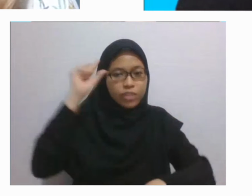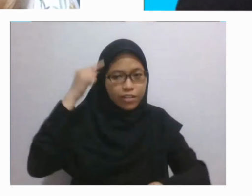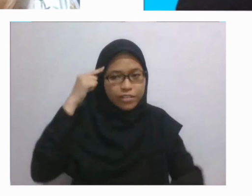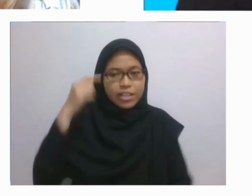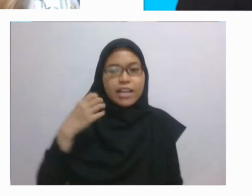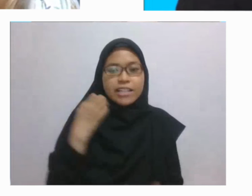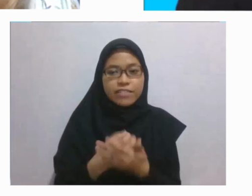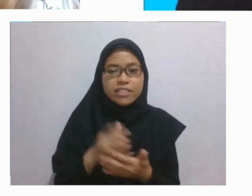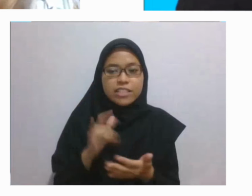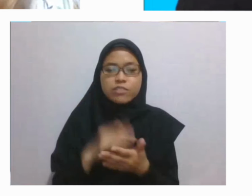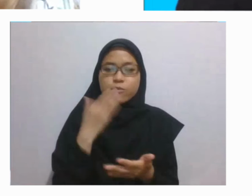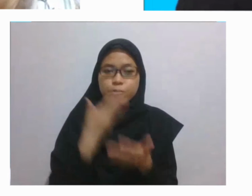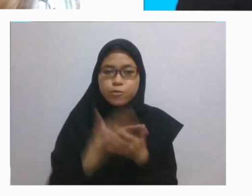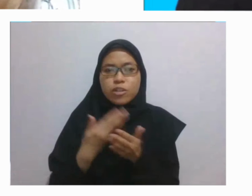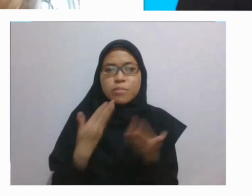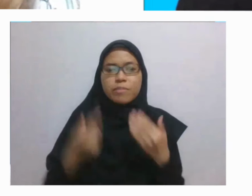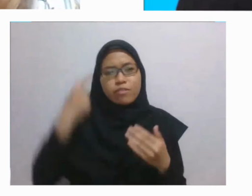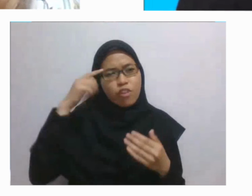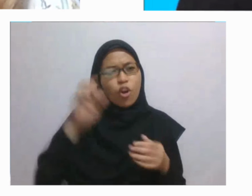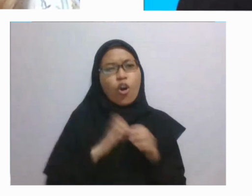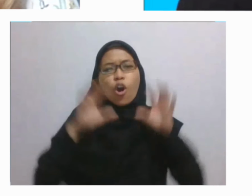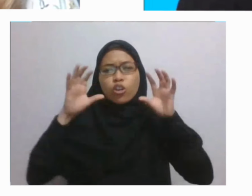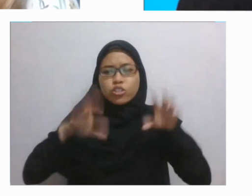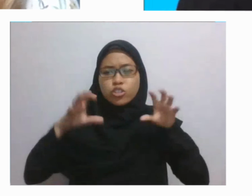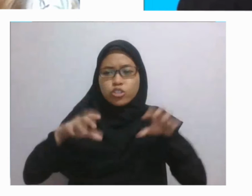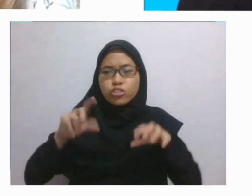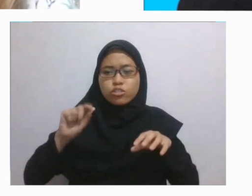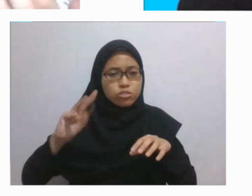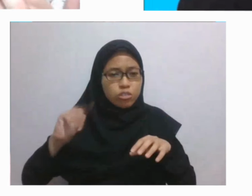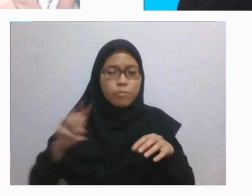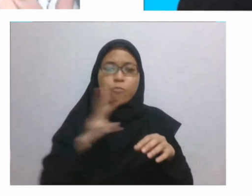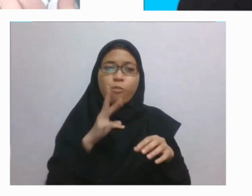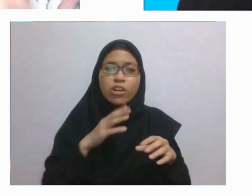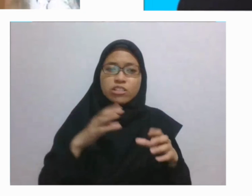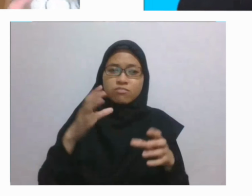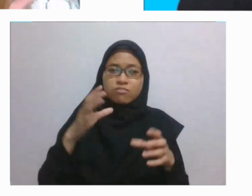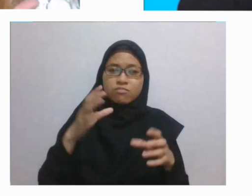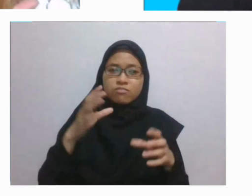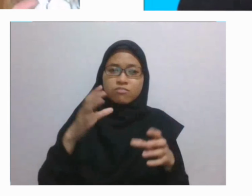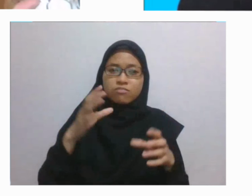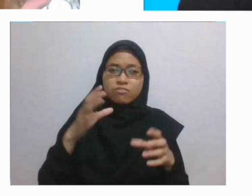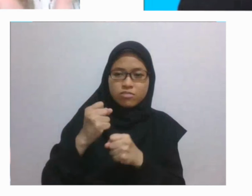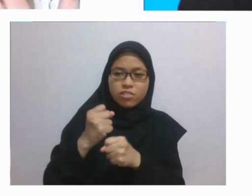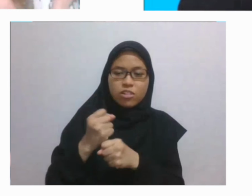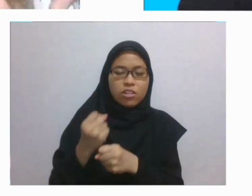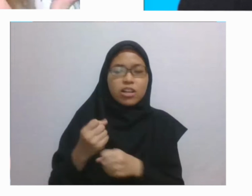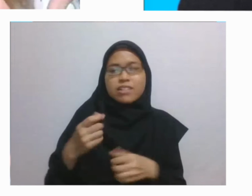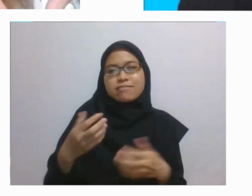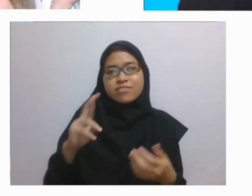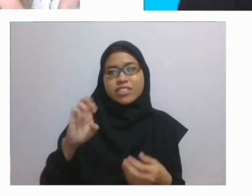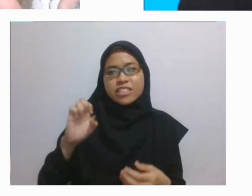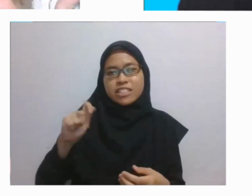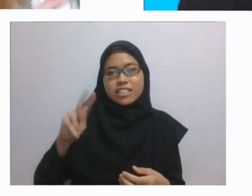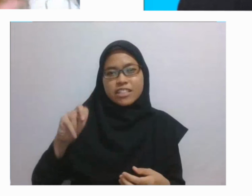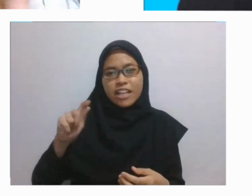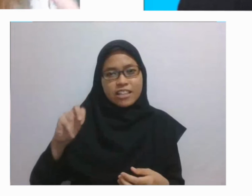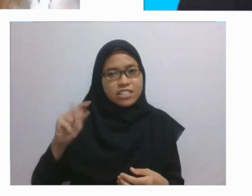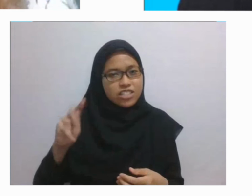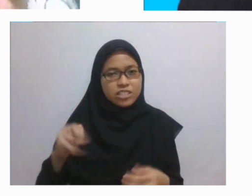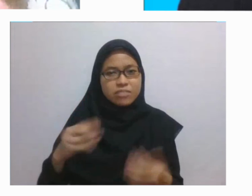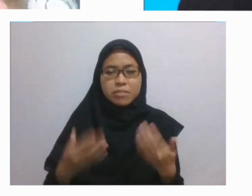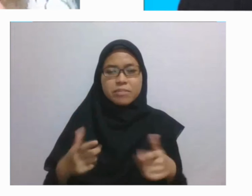very good, for example, for stormwater retention is limited. So, you know, you might want to then introduce more